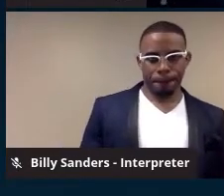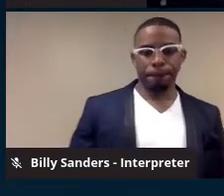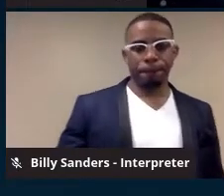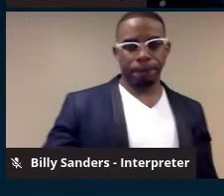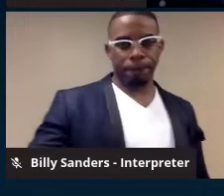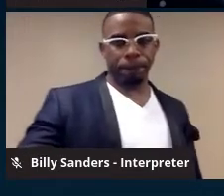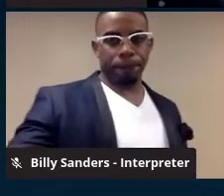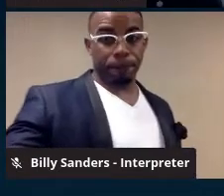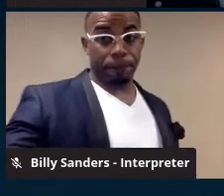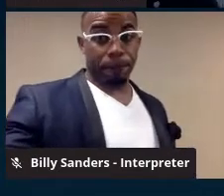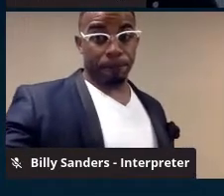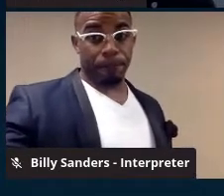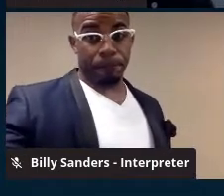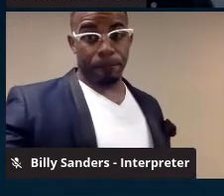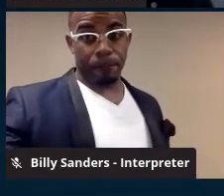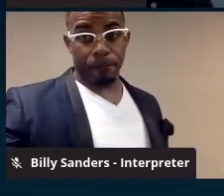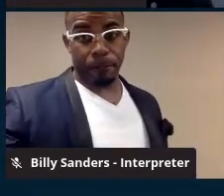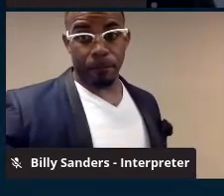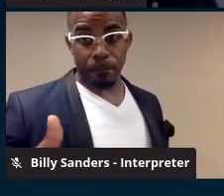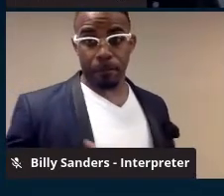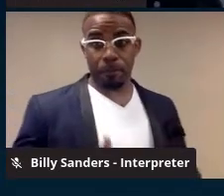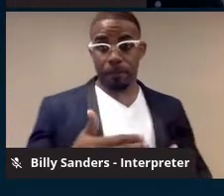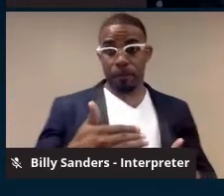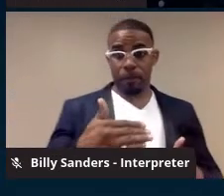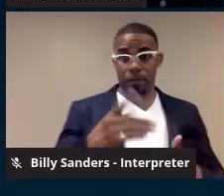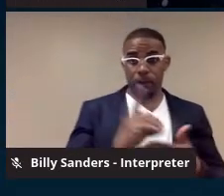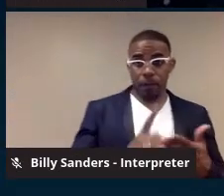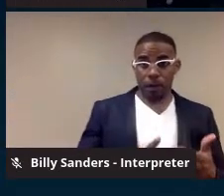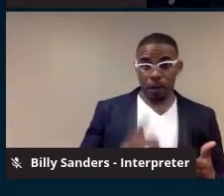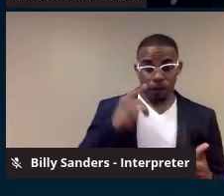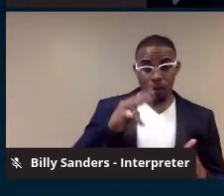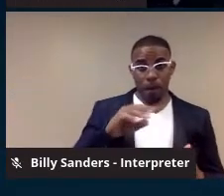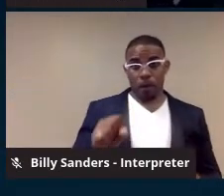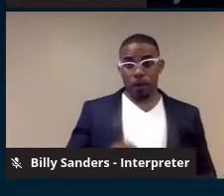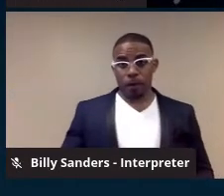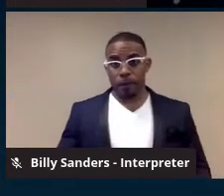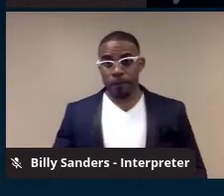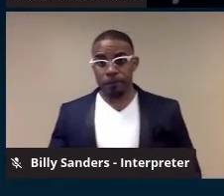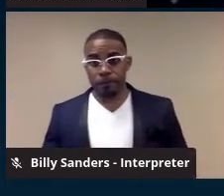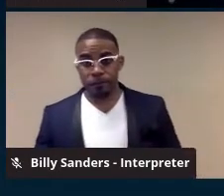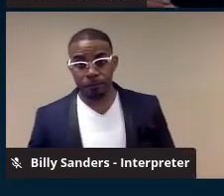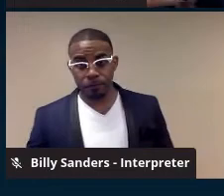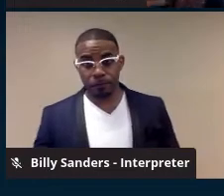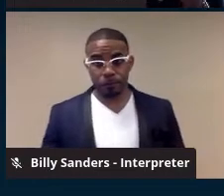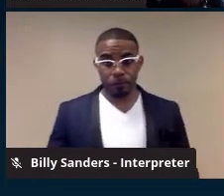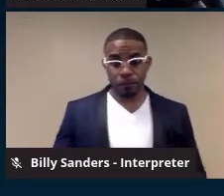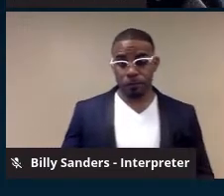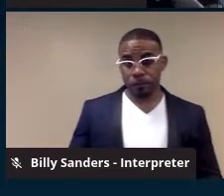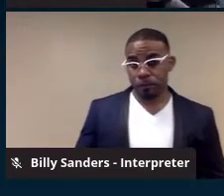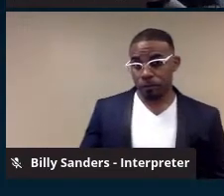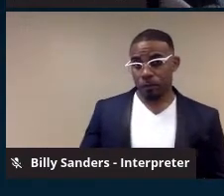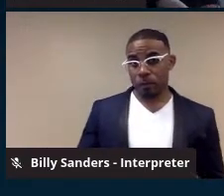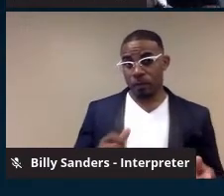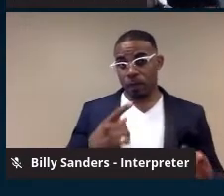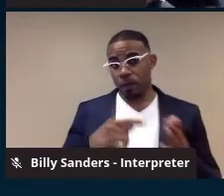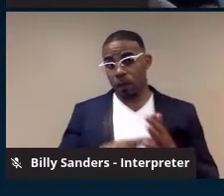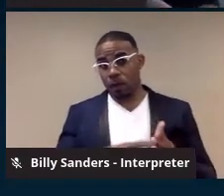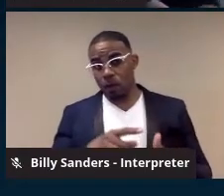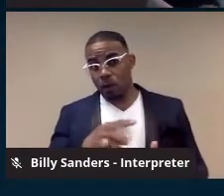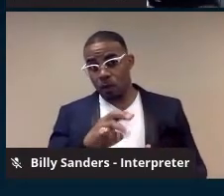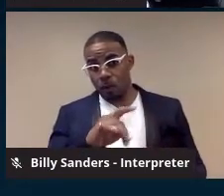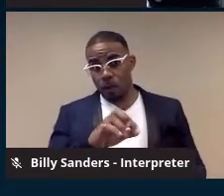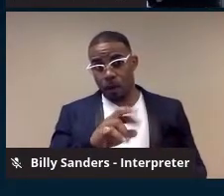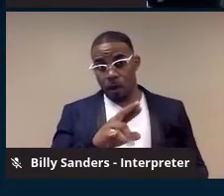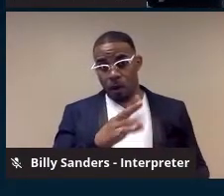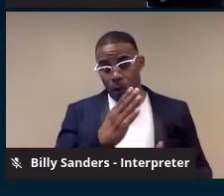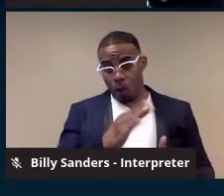So again, here's a nice diagram from Microsoft. And it shows here that it's got the browser on one side, and that's